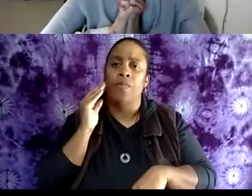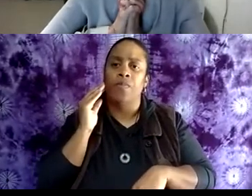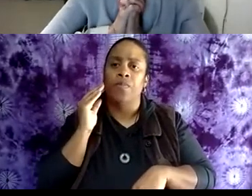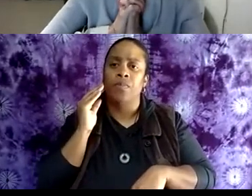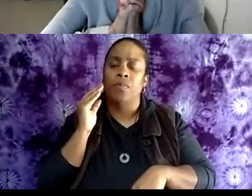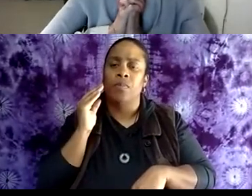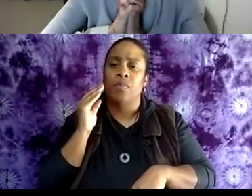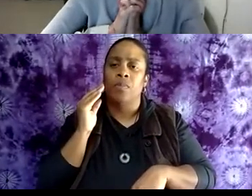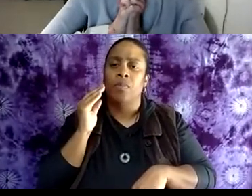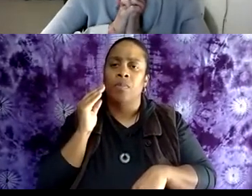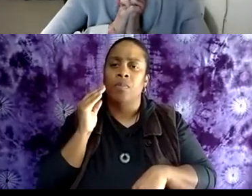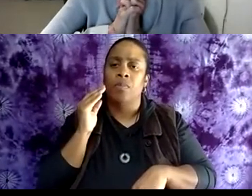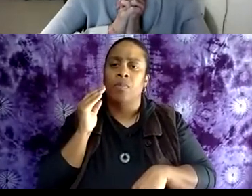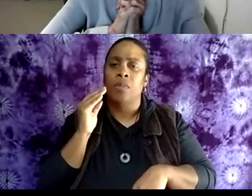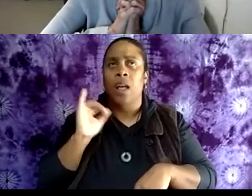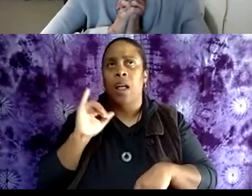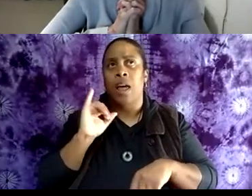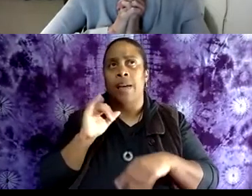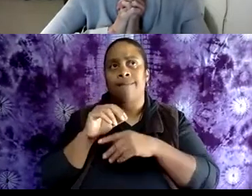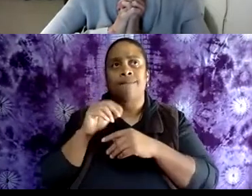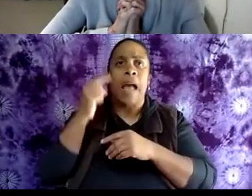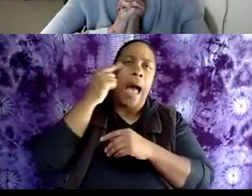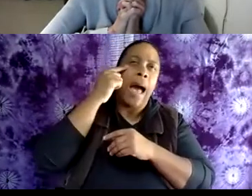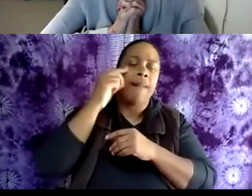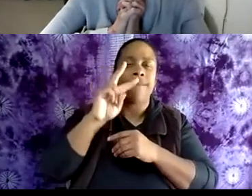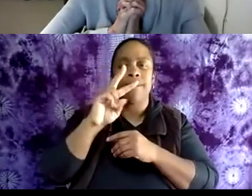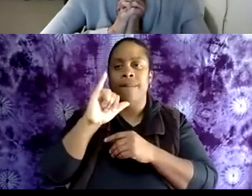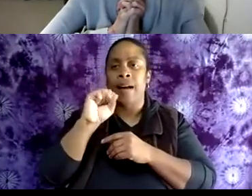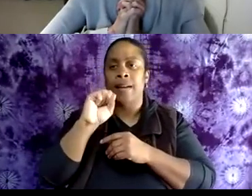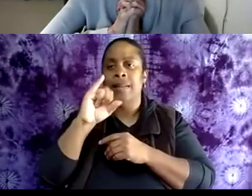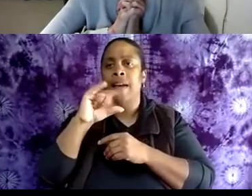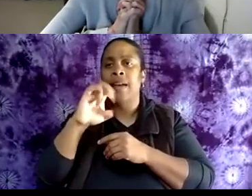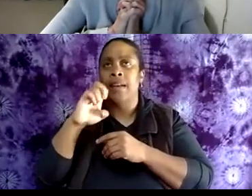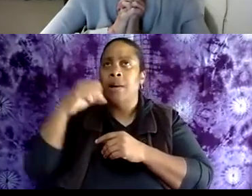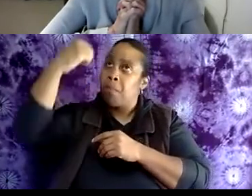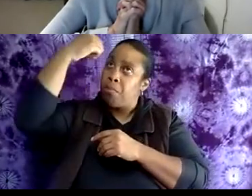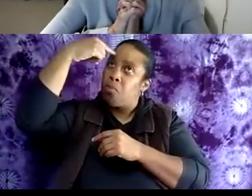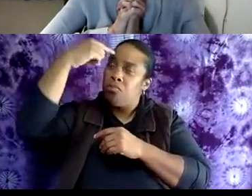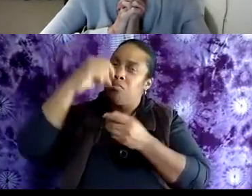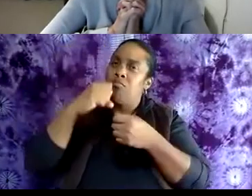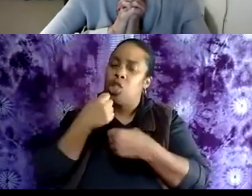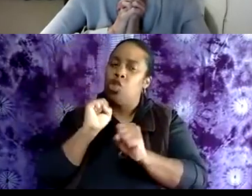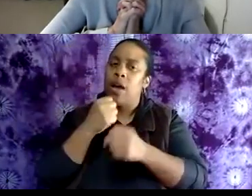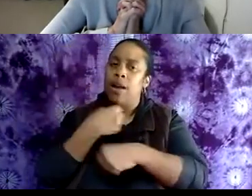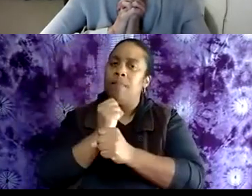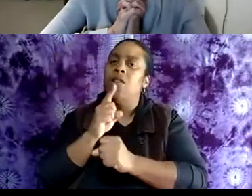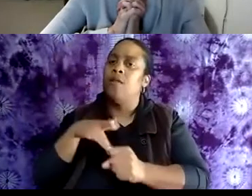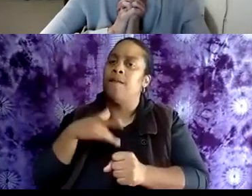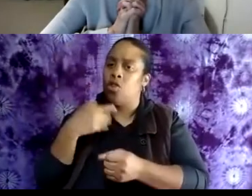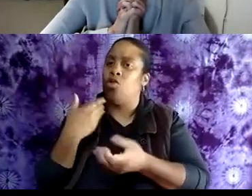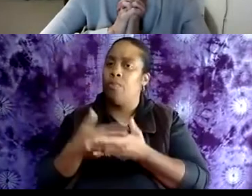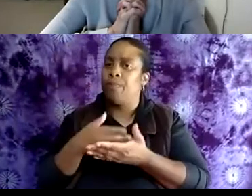comforting nectar in your heart. So she did that. It gave you a drop of loving